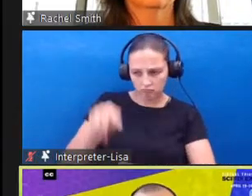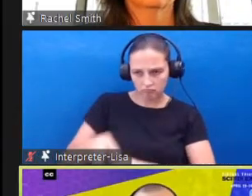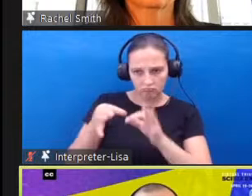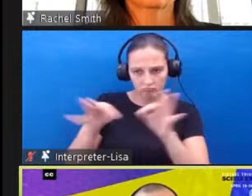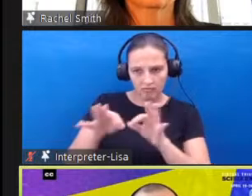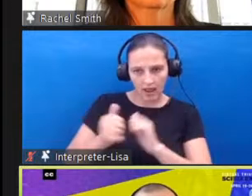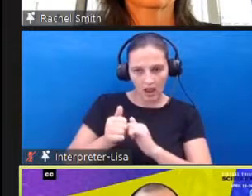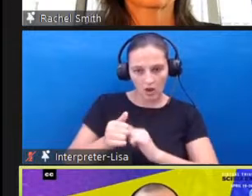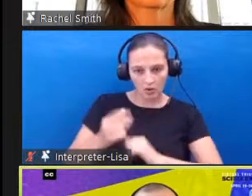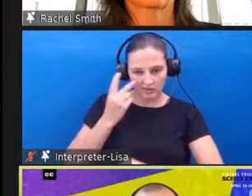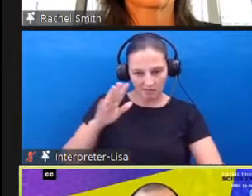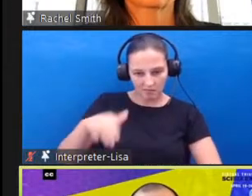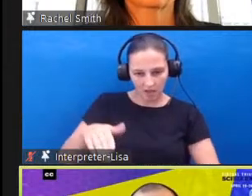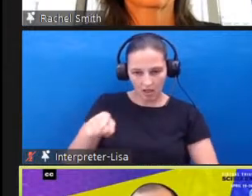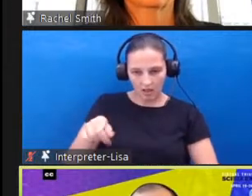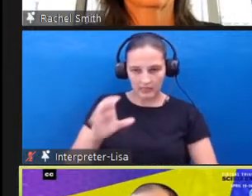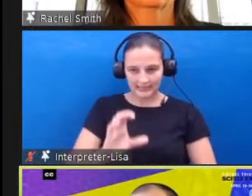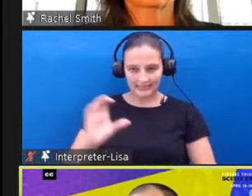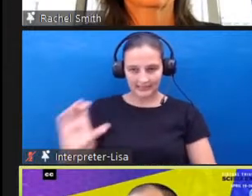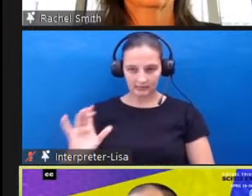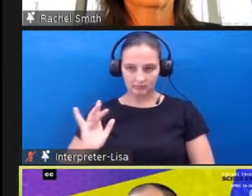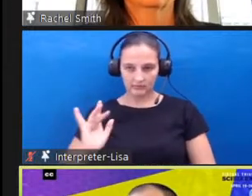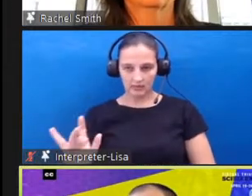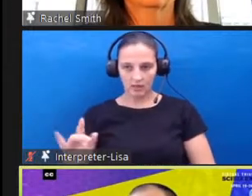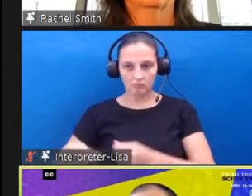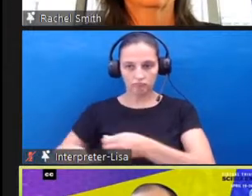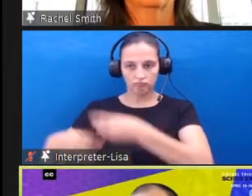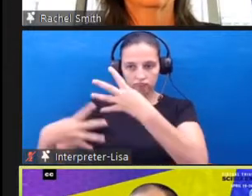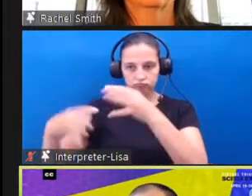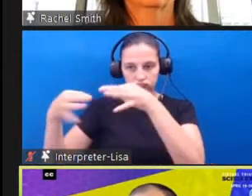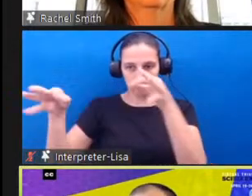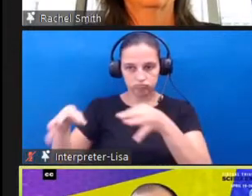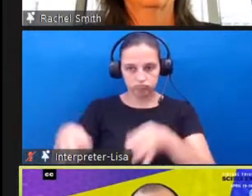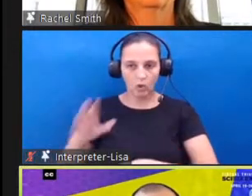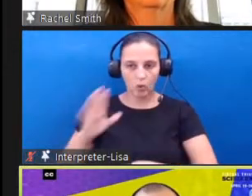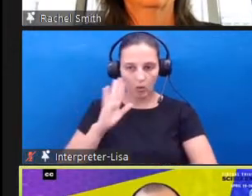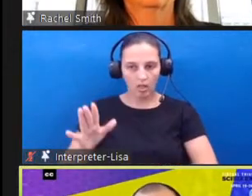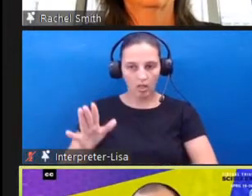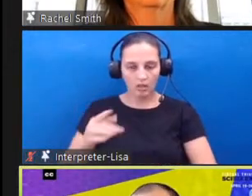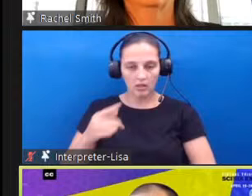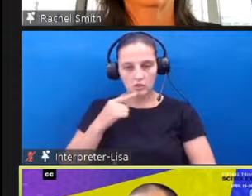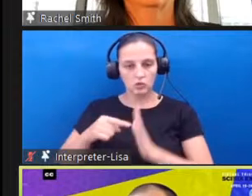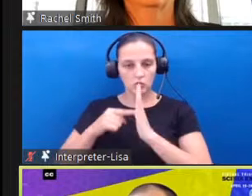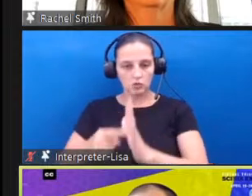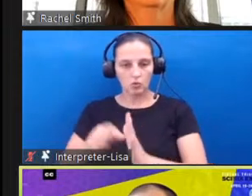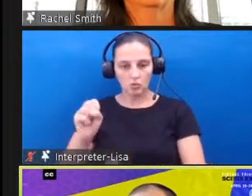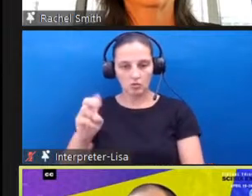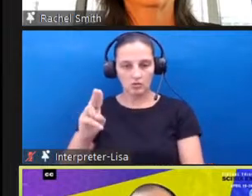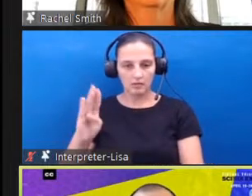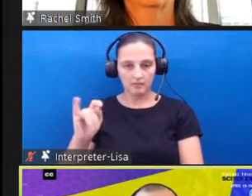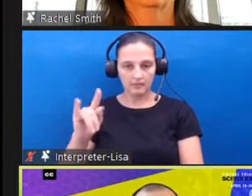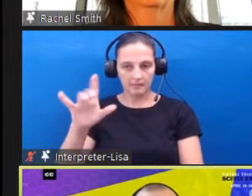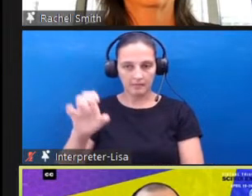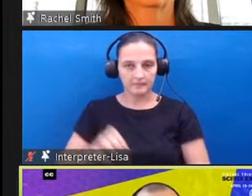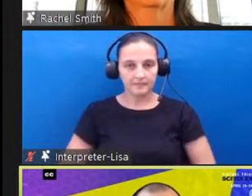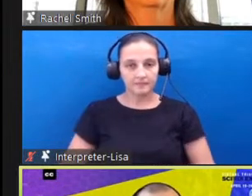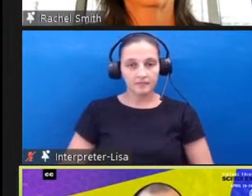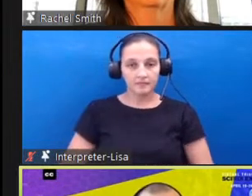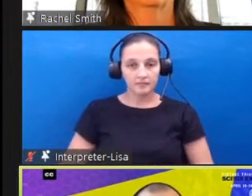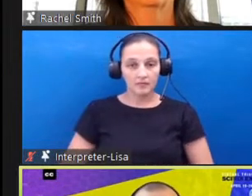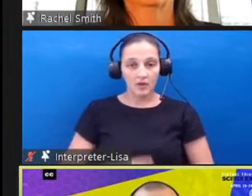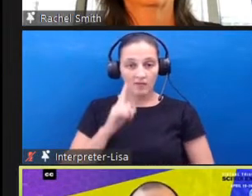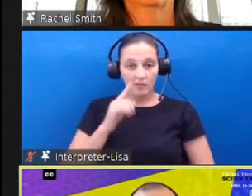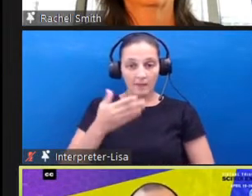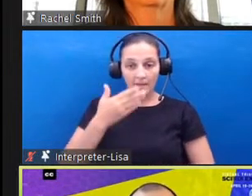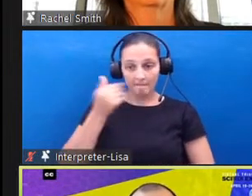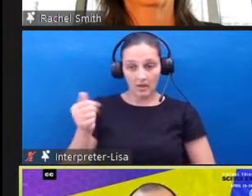is click on the CC button at the bottom of your screen and then select Show Subtitle. For optimal viewing,